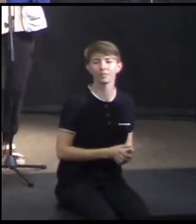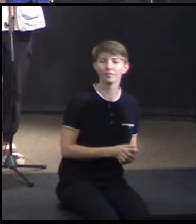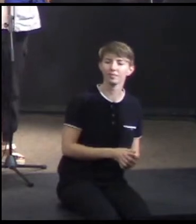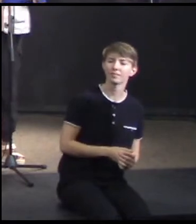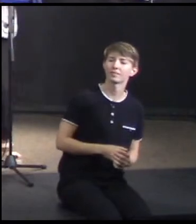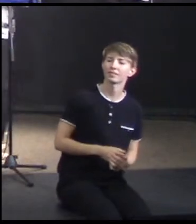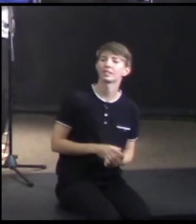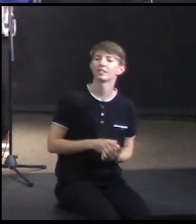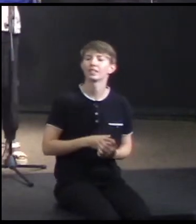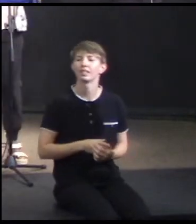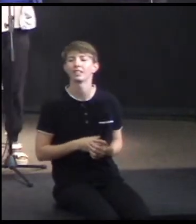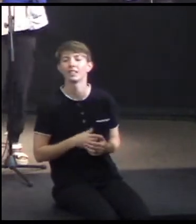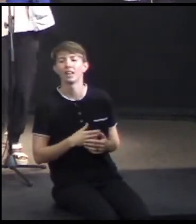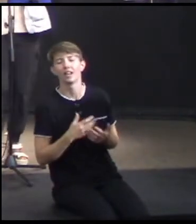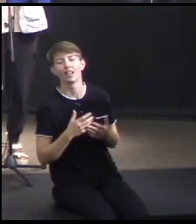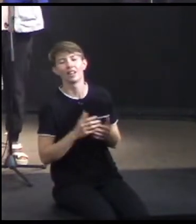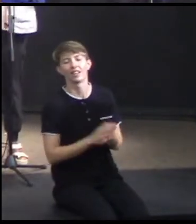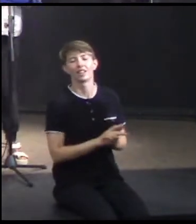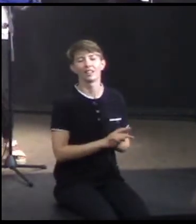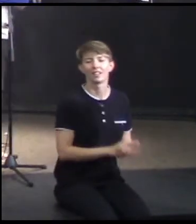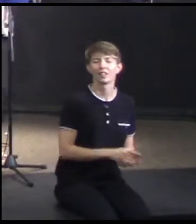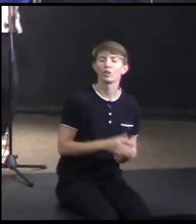Aina